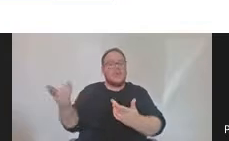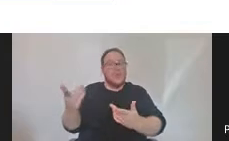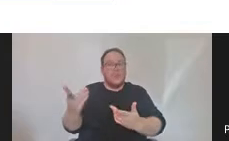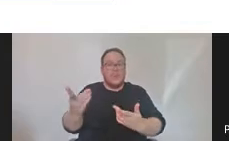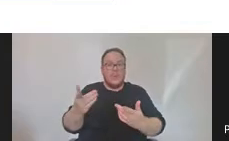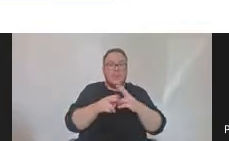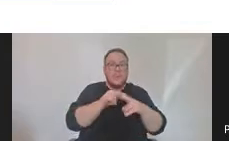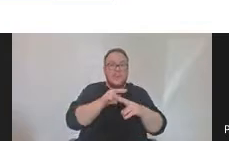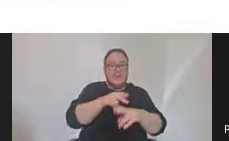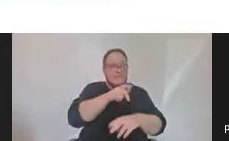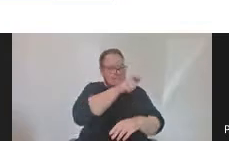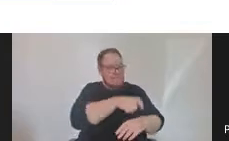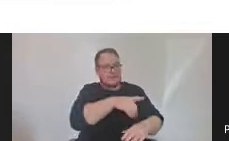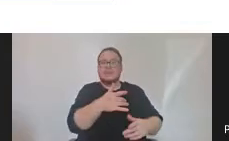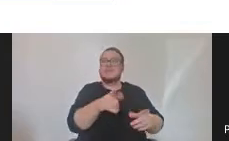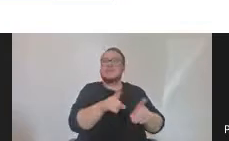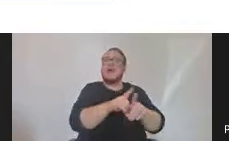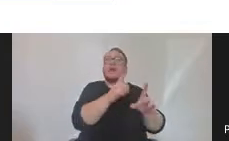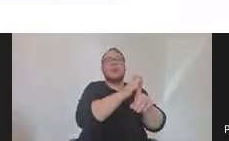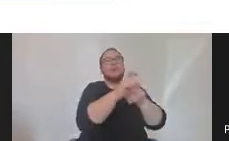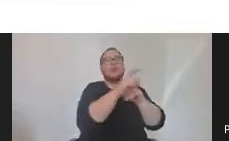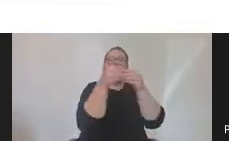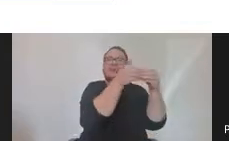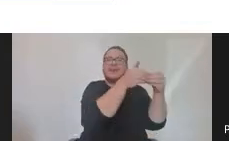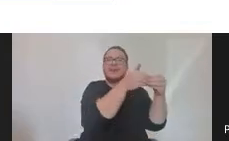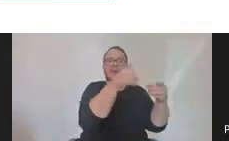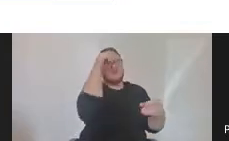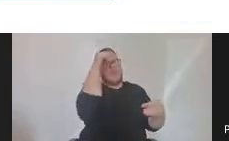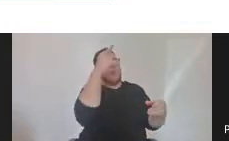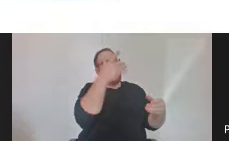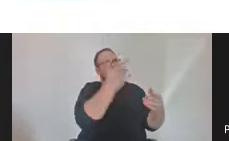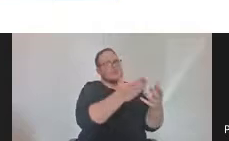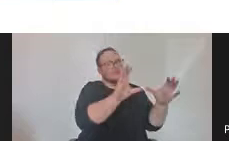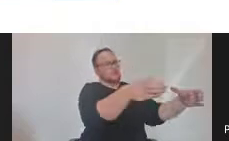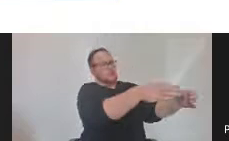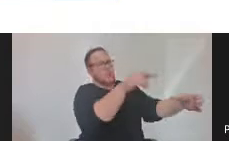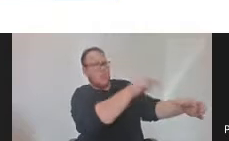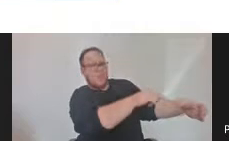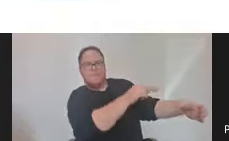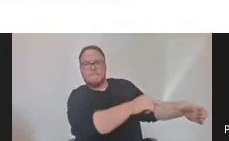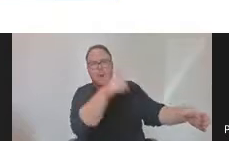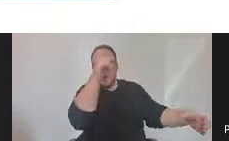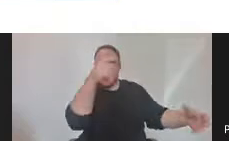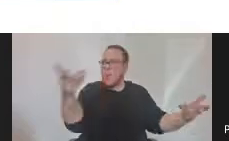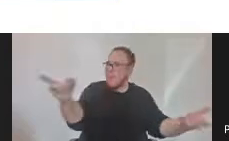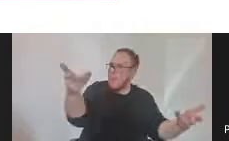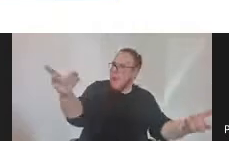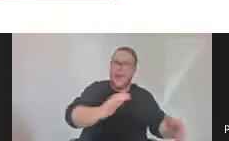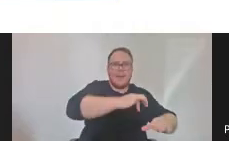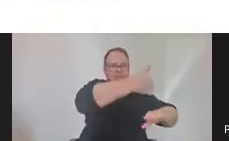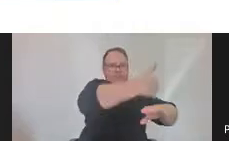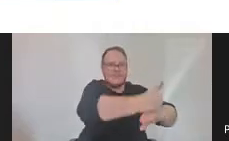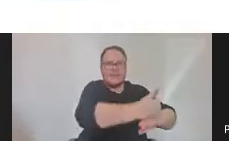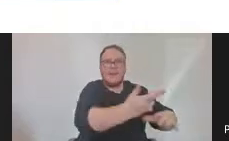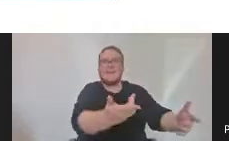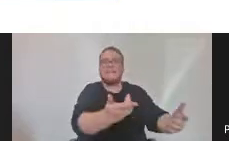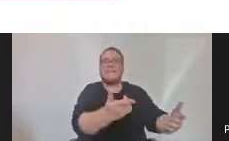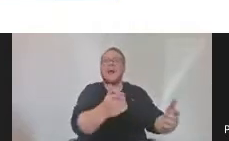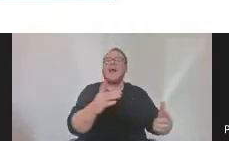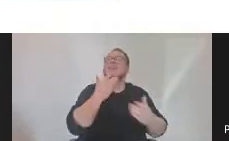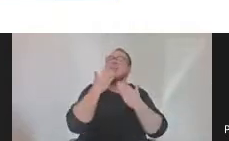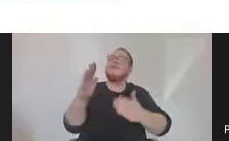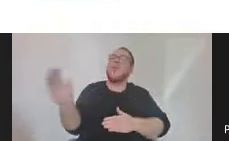community leaders again were used to decide where to put these pop-up centres. and all of our religious and cultural centres